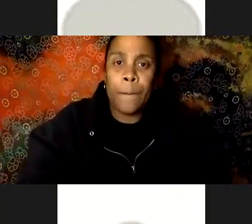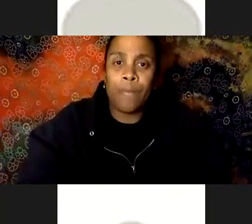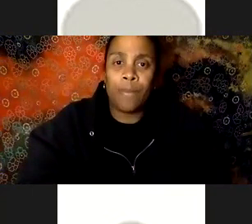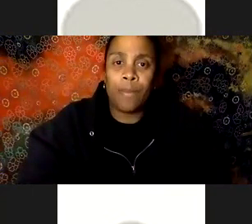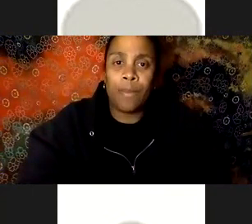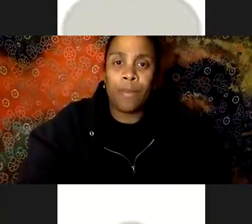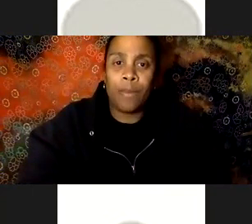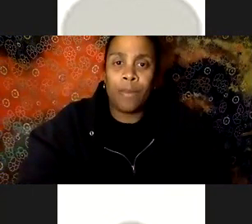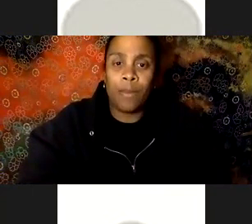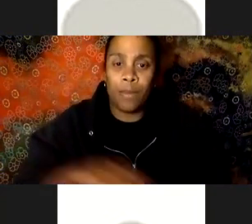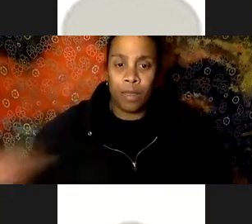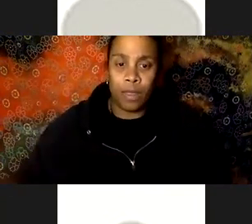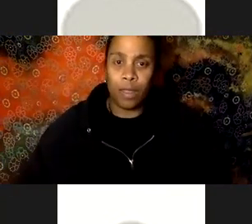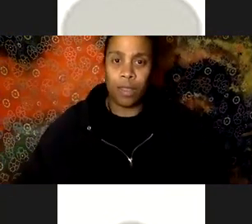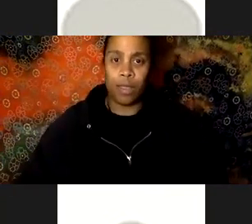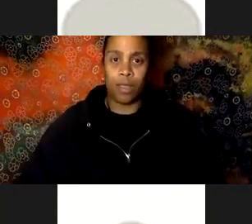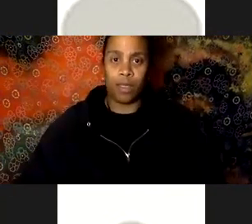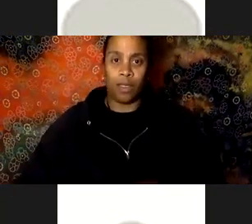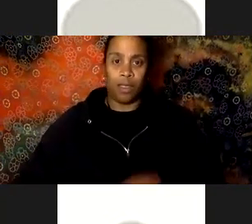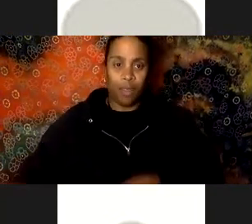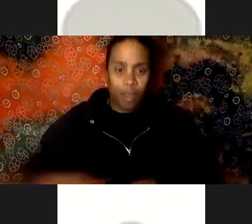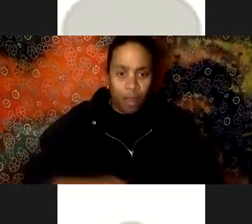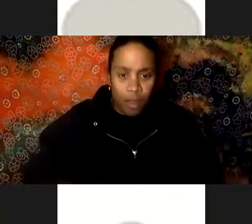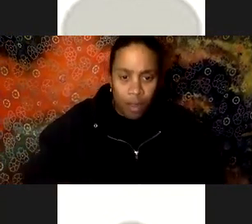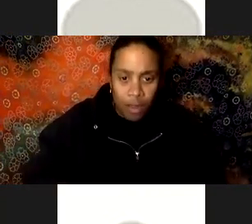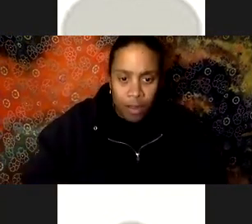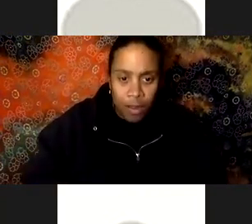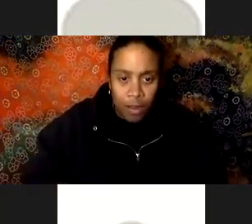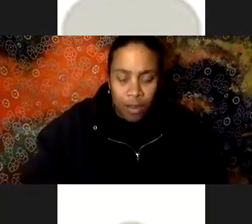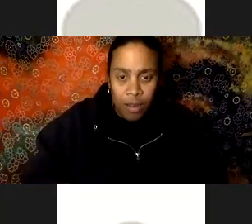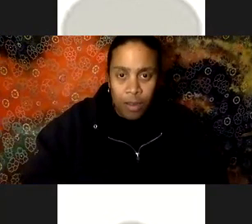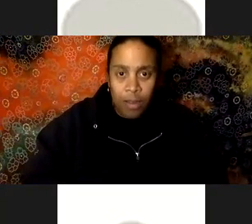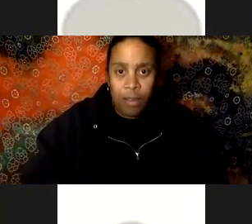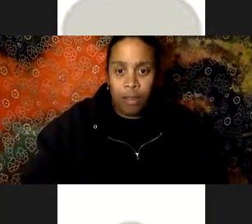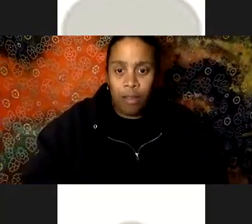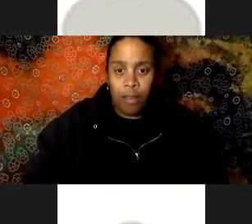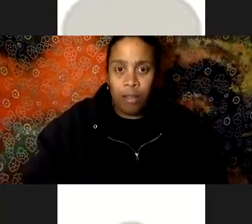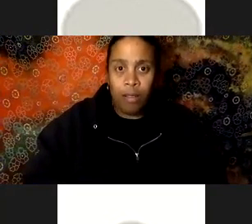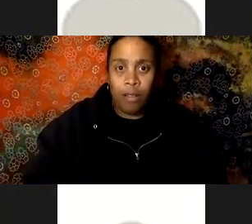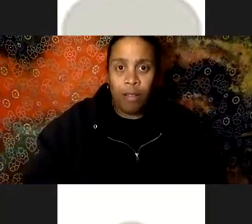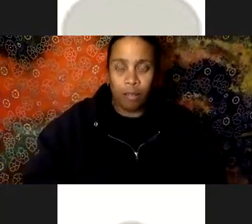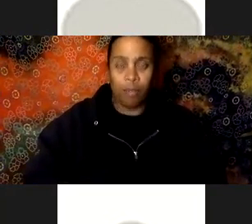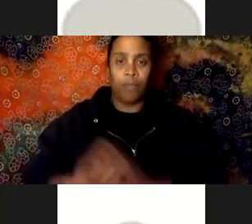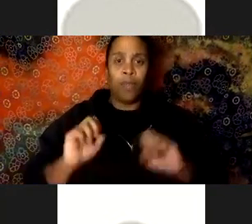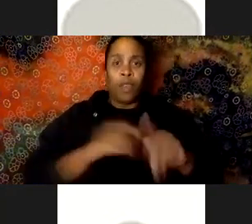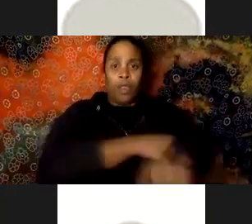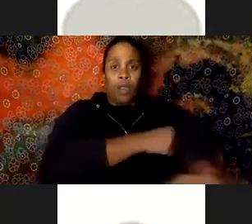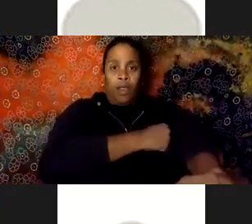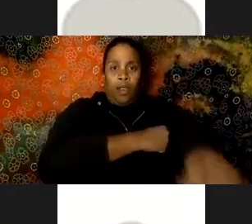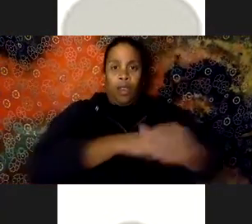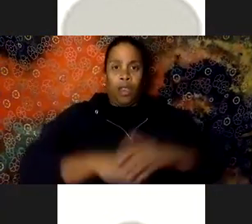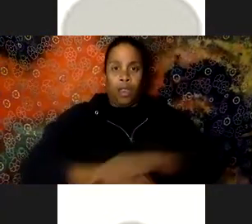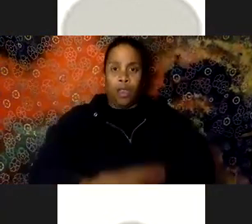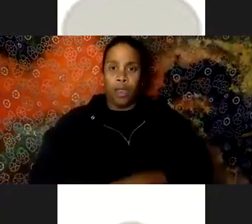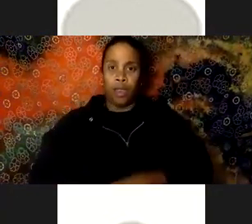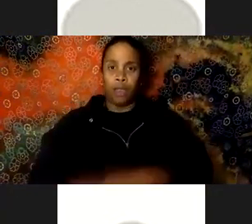of your undergraduate thesis. Oh my gosh, that is so exciting. All right. I love us. All right. Well, we